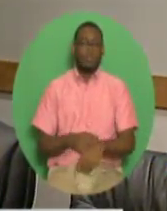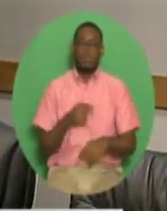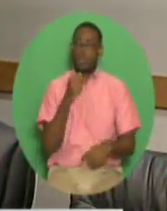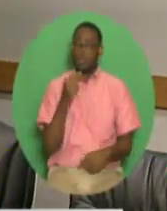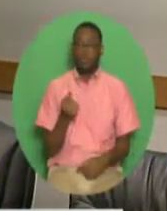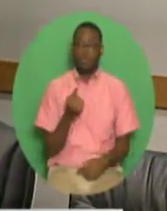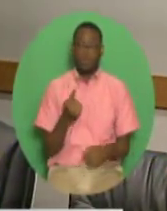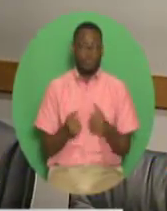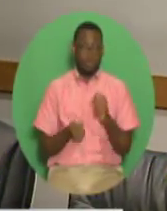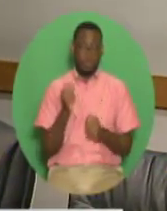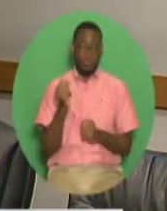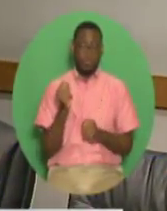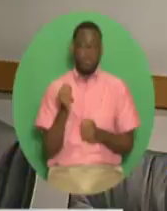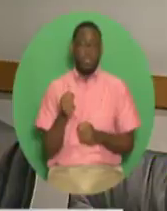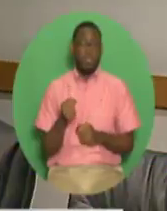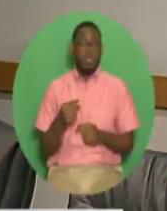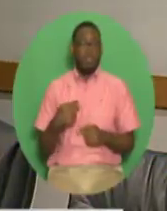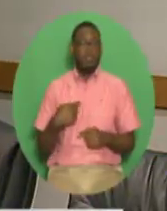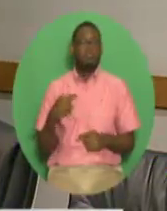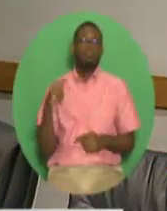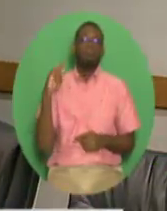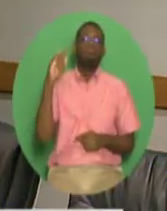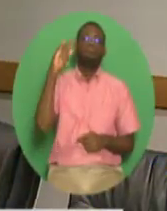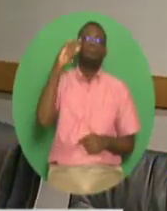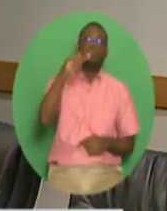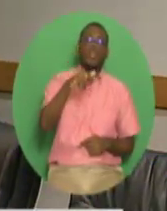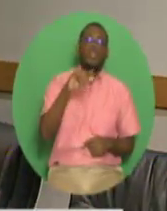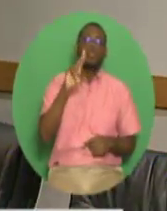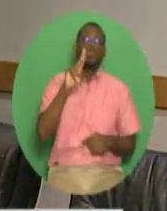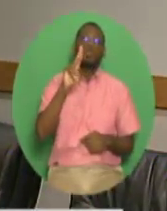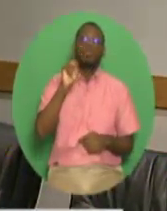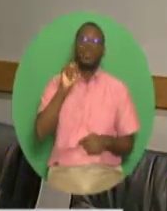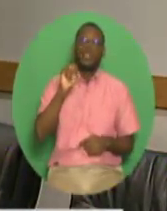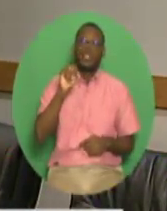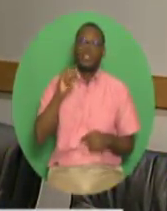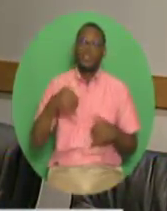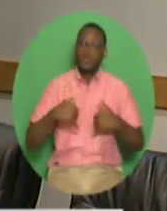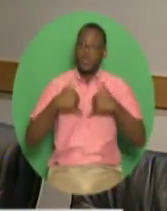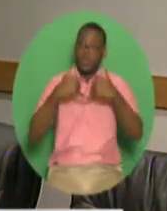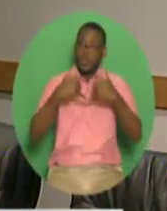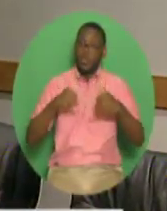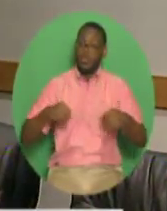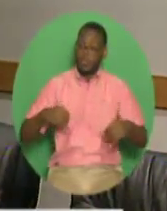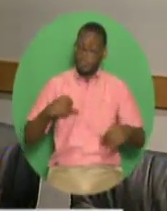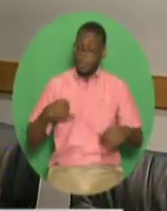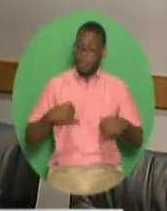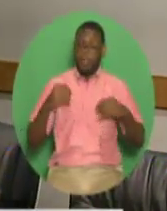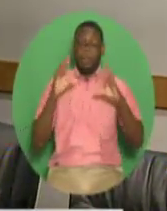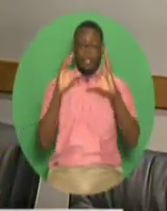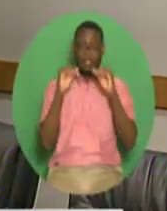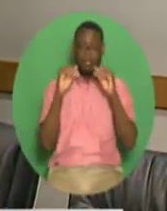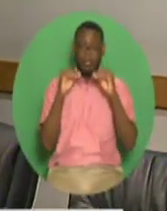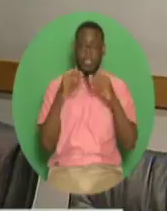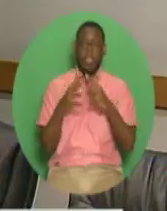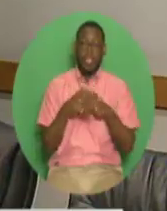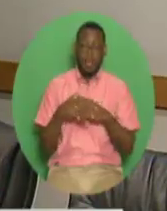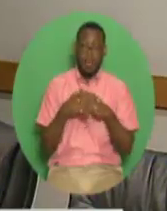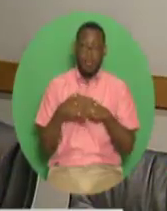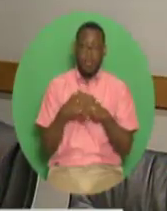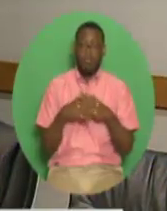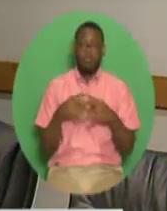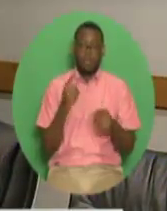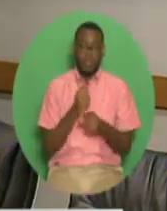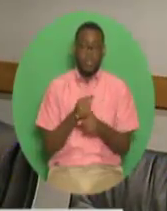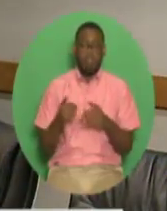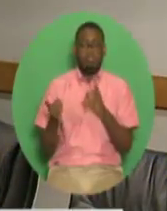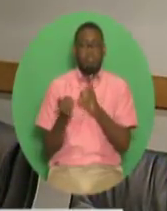go to the UN Youth Conference in New York earlier this year, and I was able to meet a number of Ministers of Sports, Minister of Youth, Education, and so on.